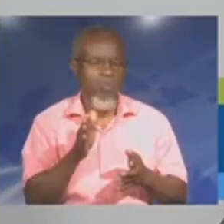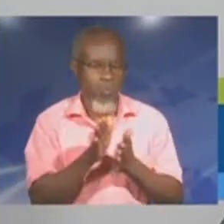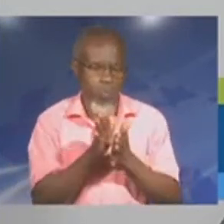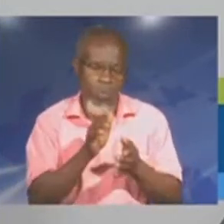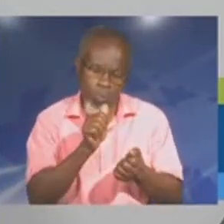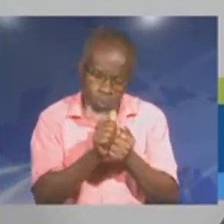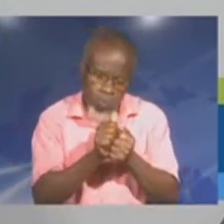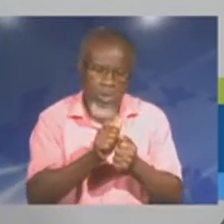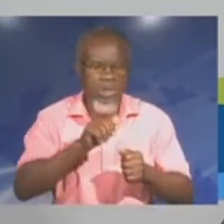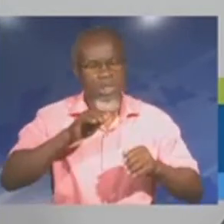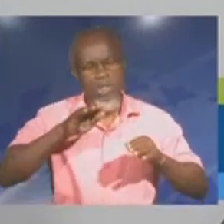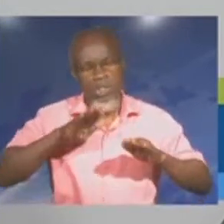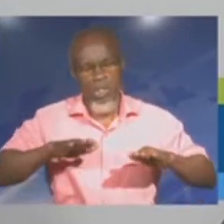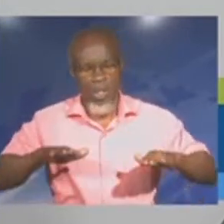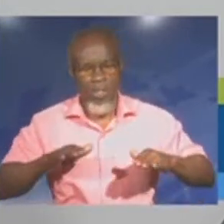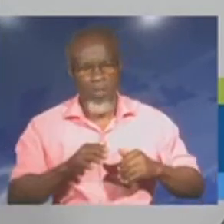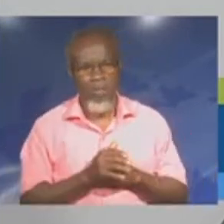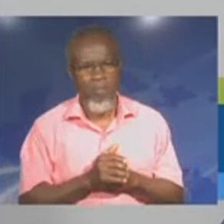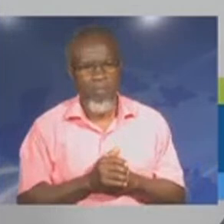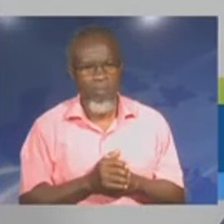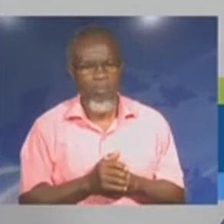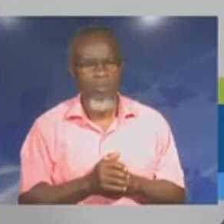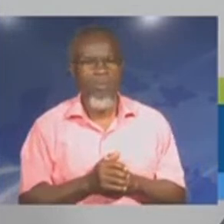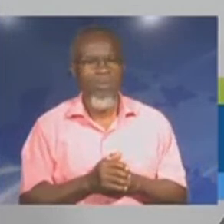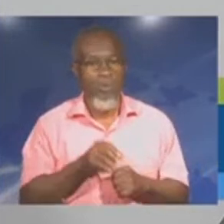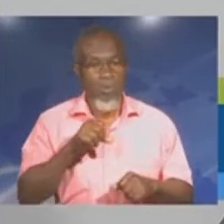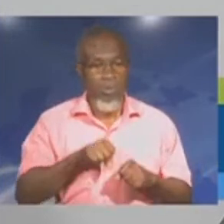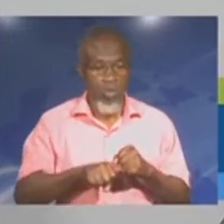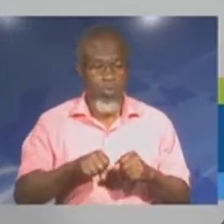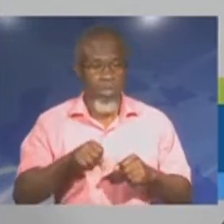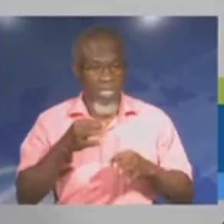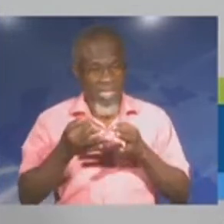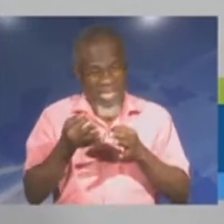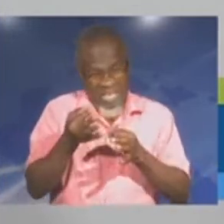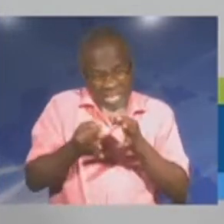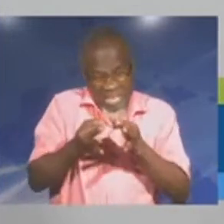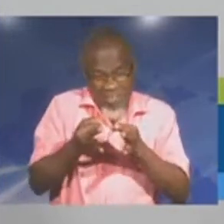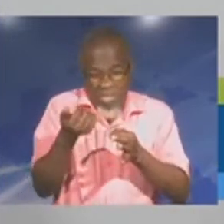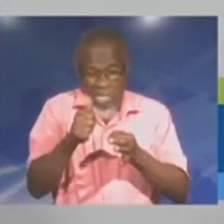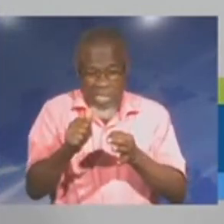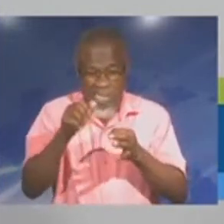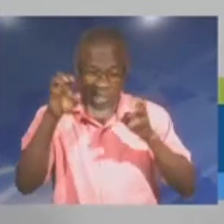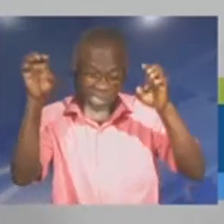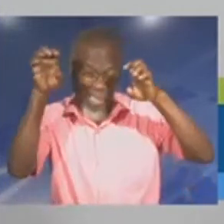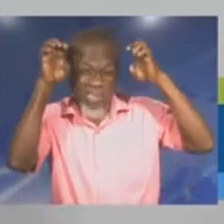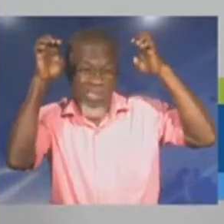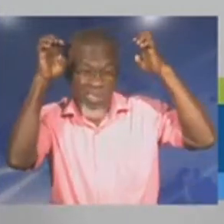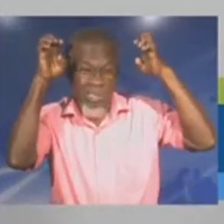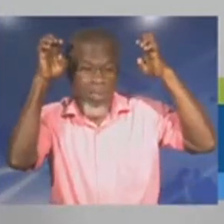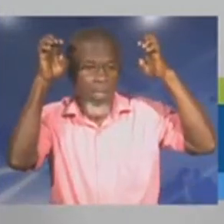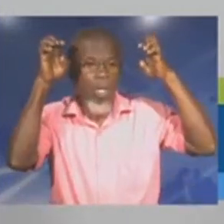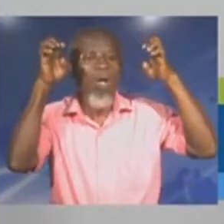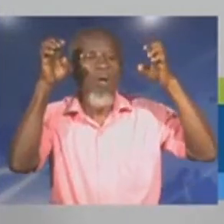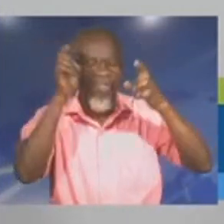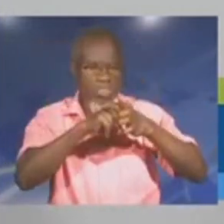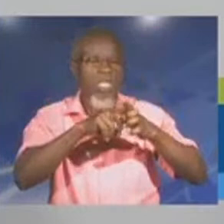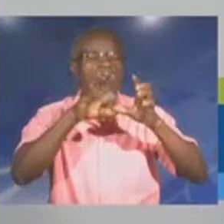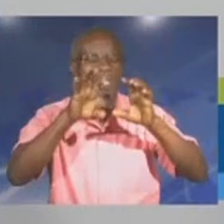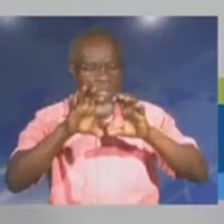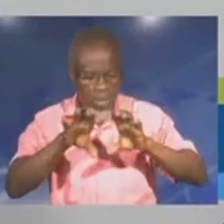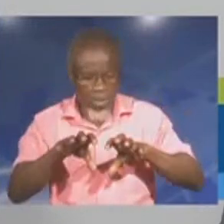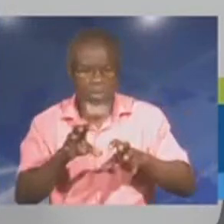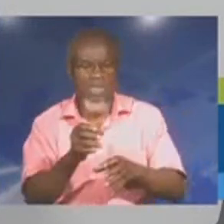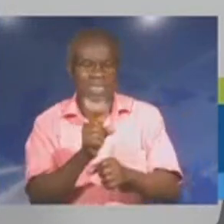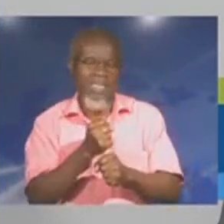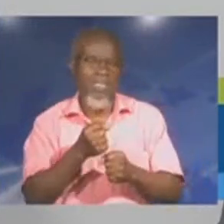an emergency response, especially for anxiety, not because of the vaccine, but because of